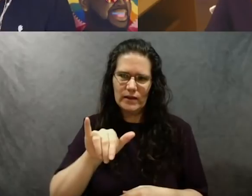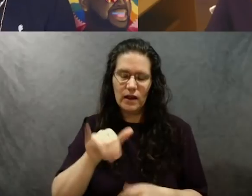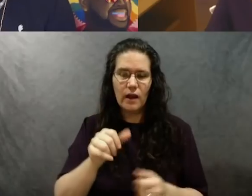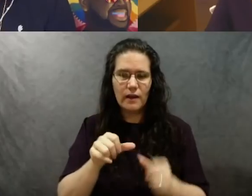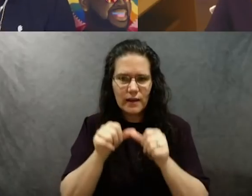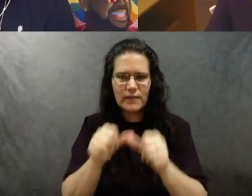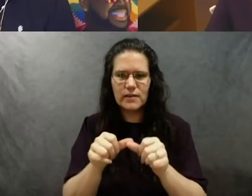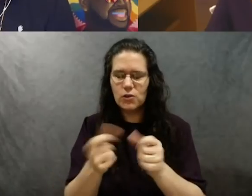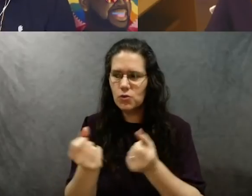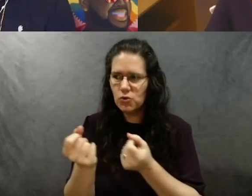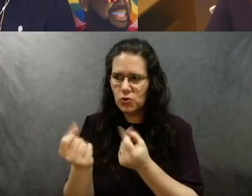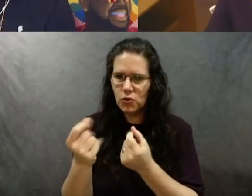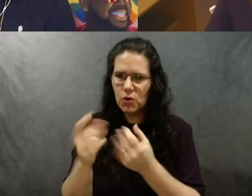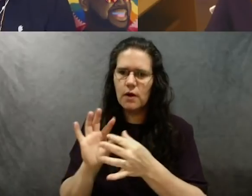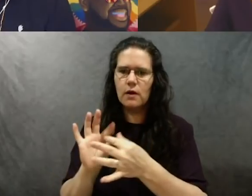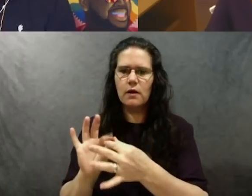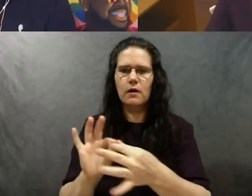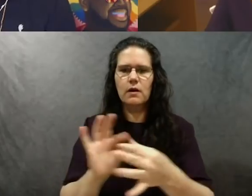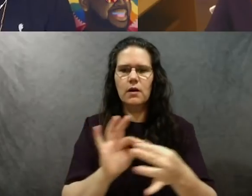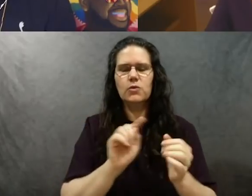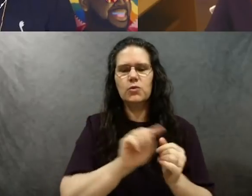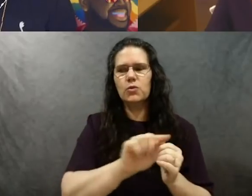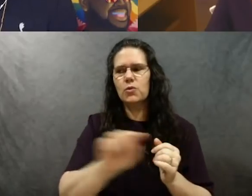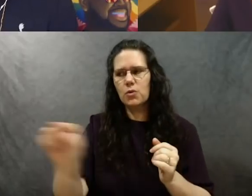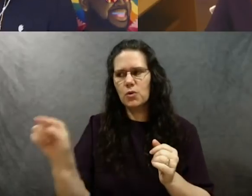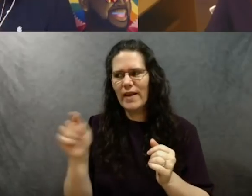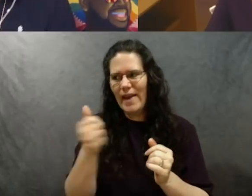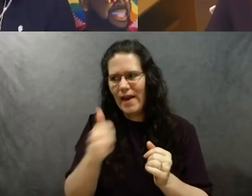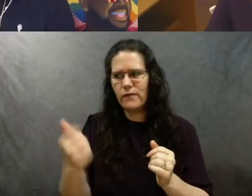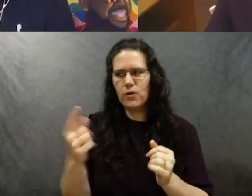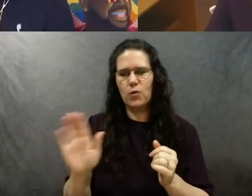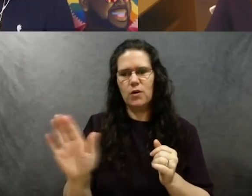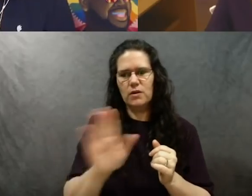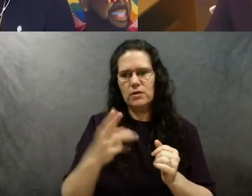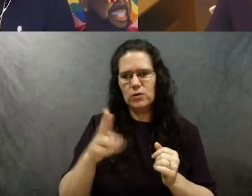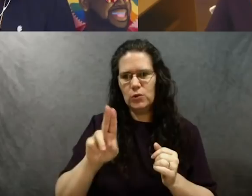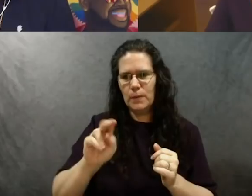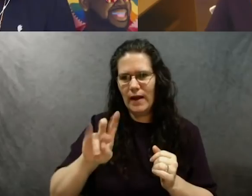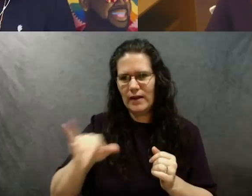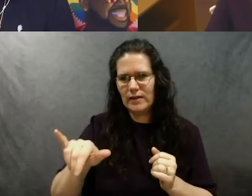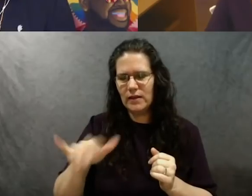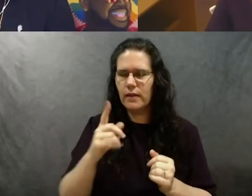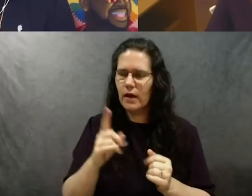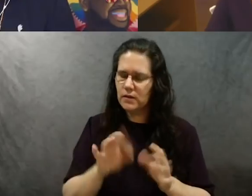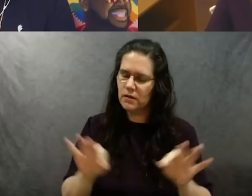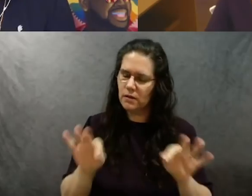of everyone around me, you know? And that's such an important practice for me, to